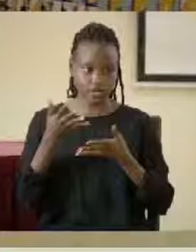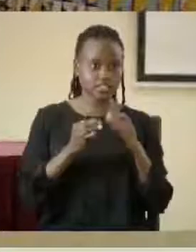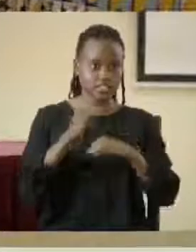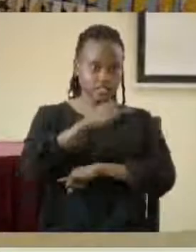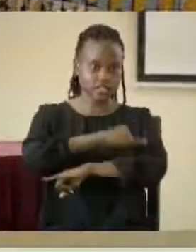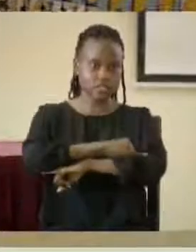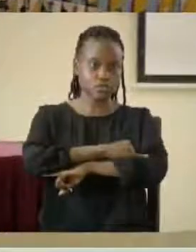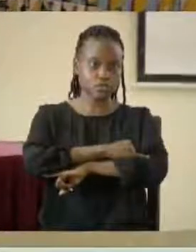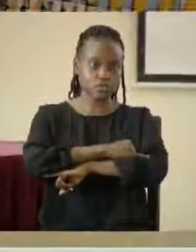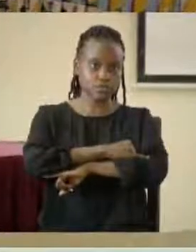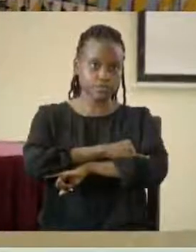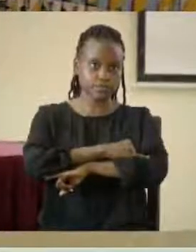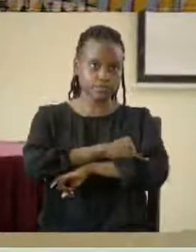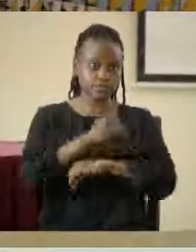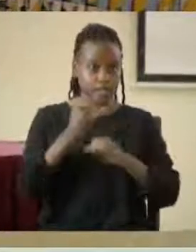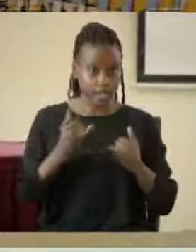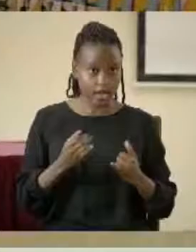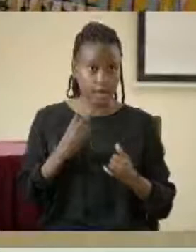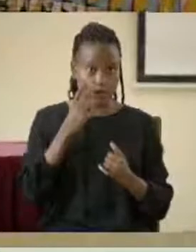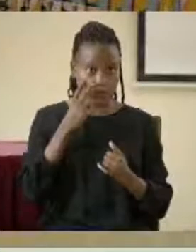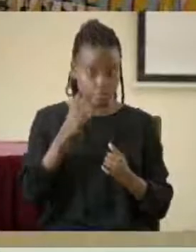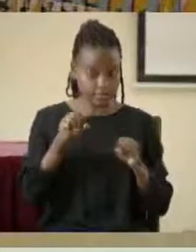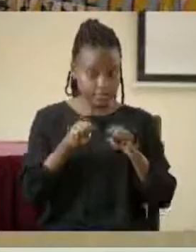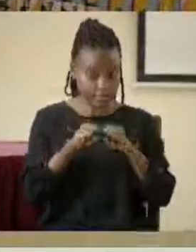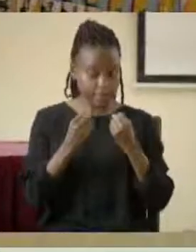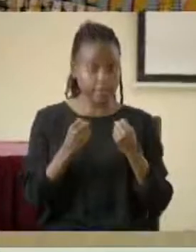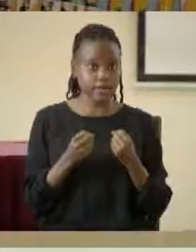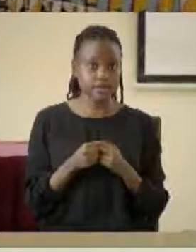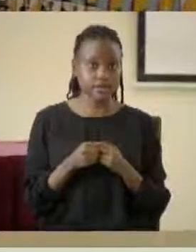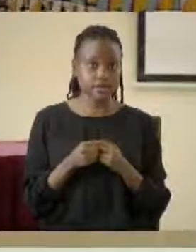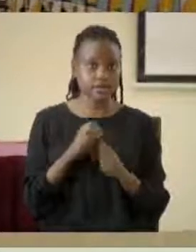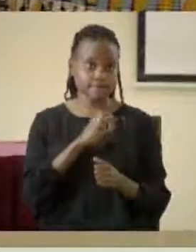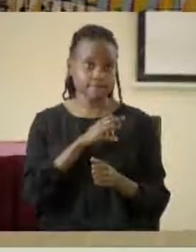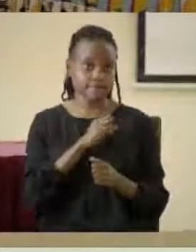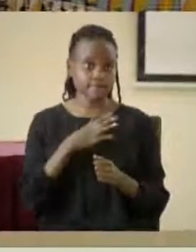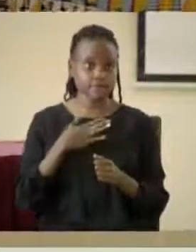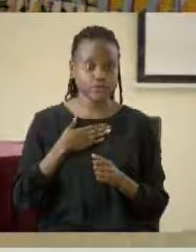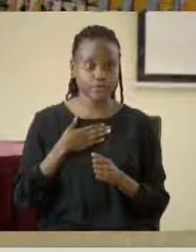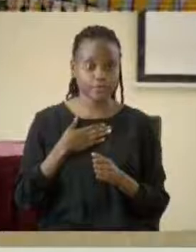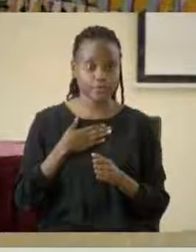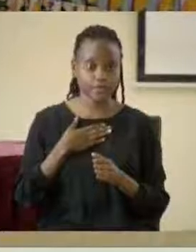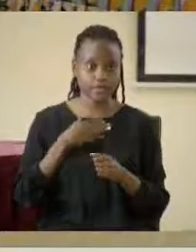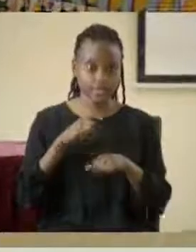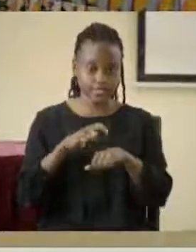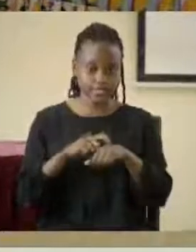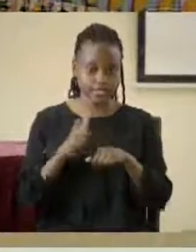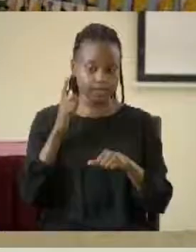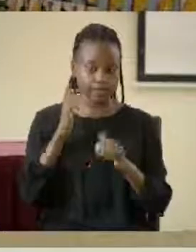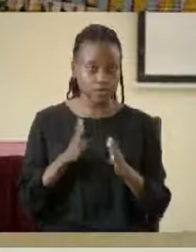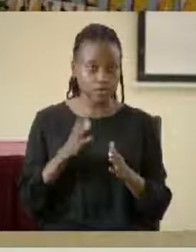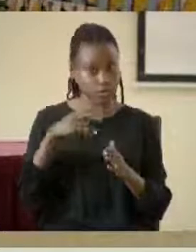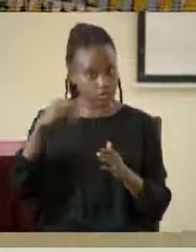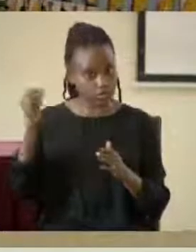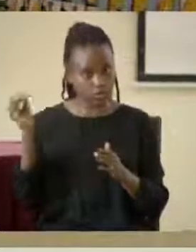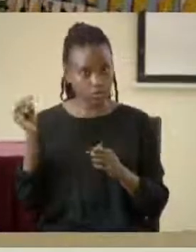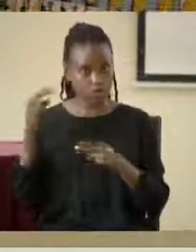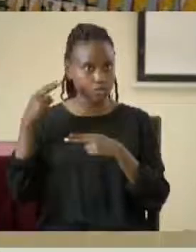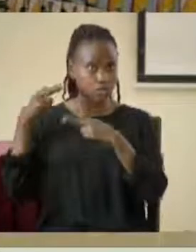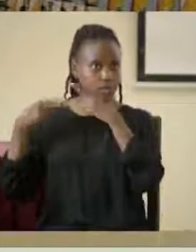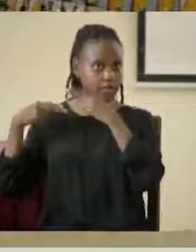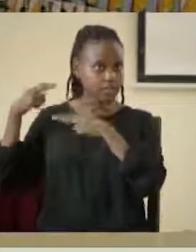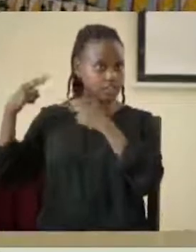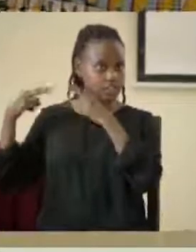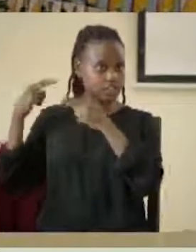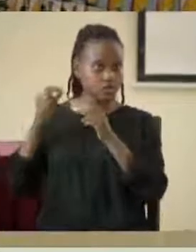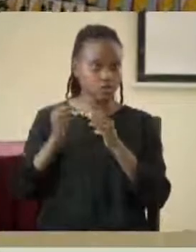actually laudable that now we see this happening. My fear is that when lawyers go into the traditional